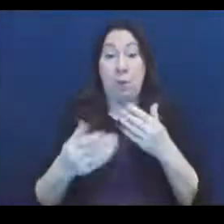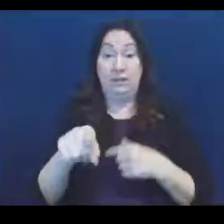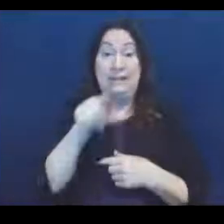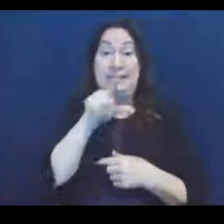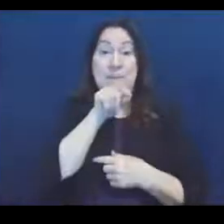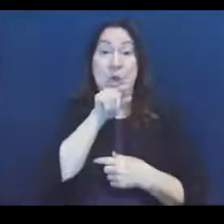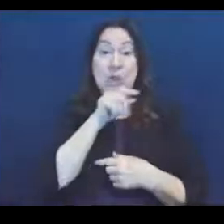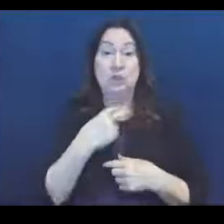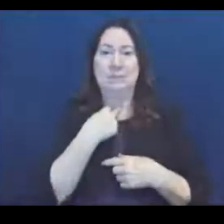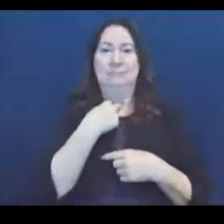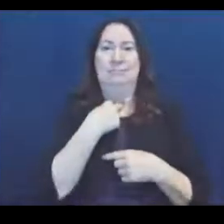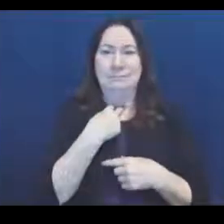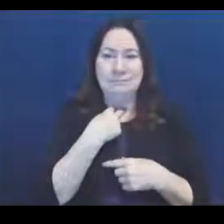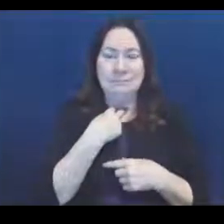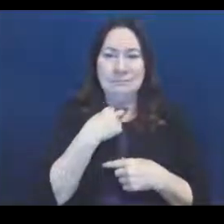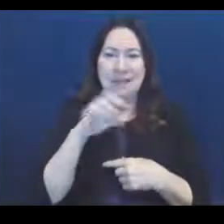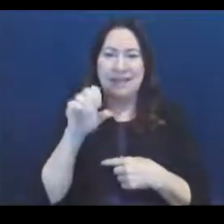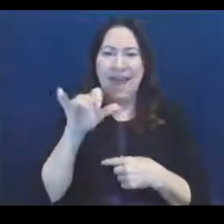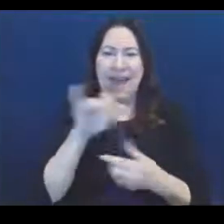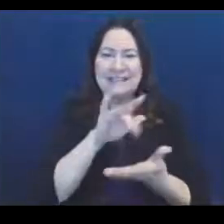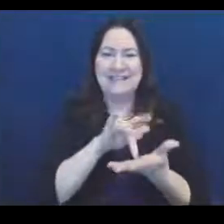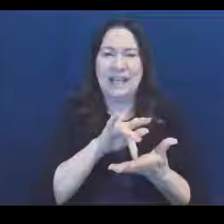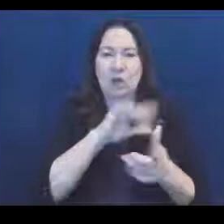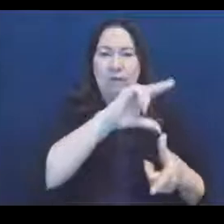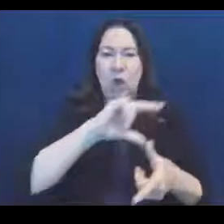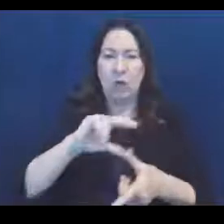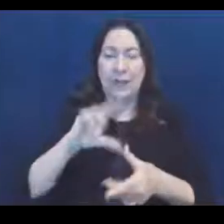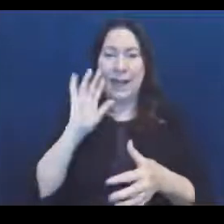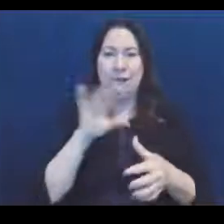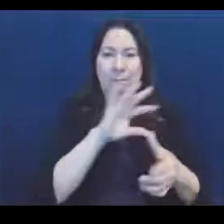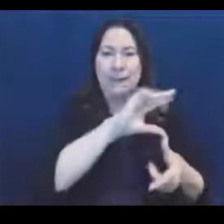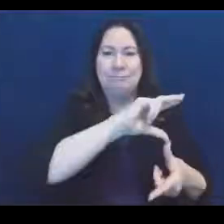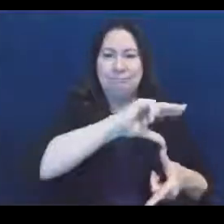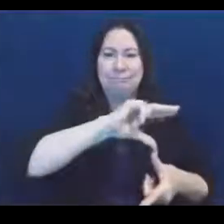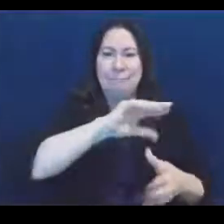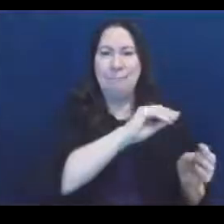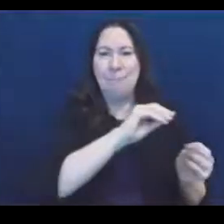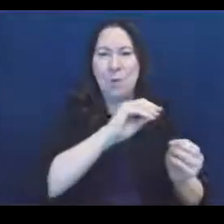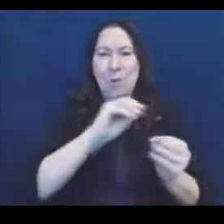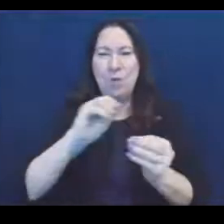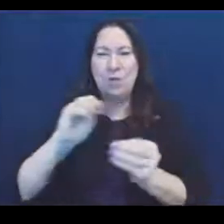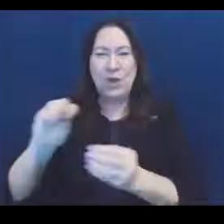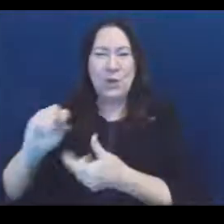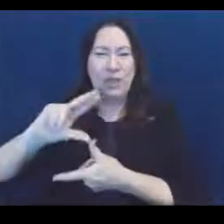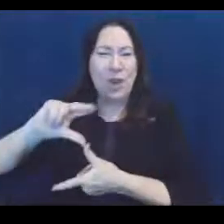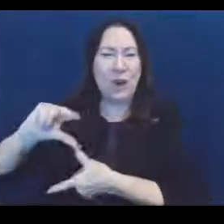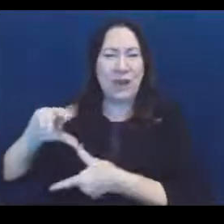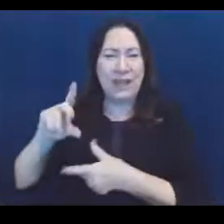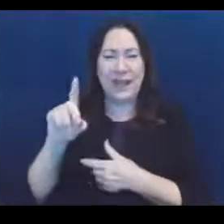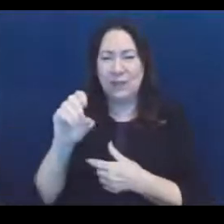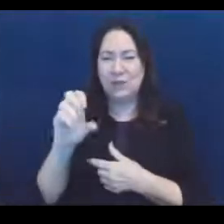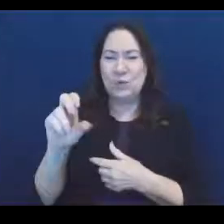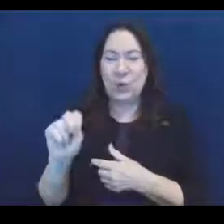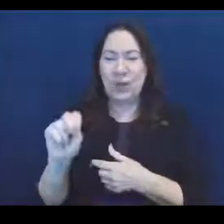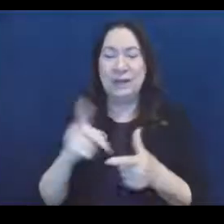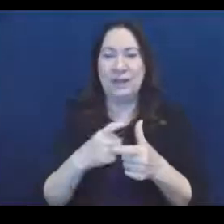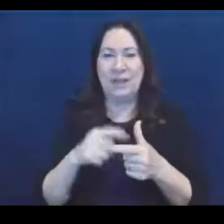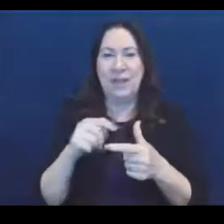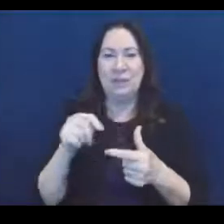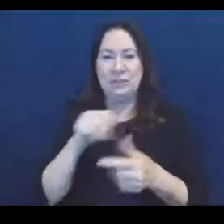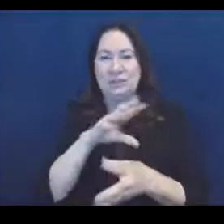trapped in the eye of the storm, had likely been moving with Hurricane Dorian for quite some time, and were picked up by this weather buoy